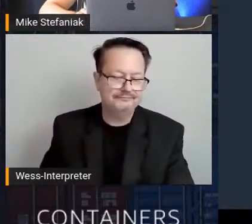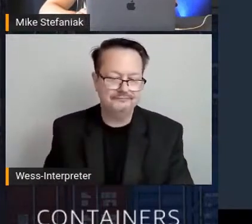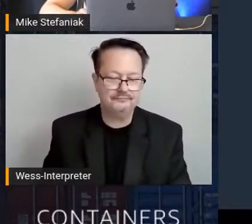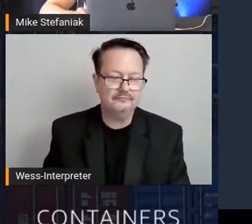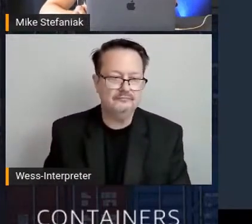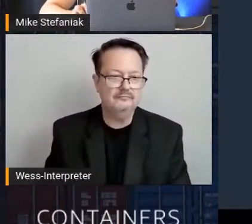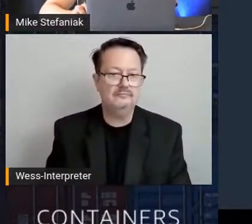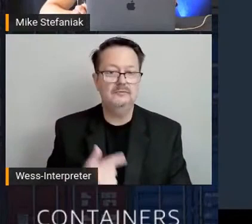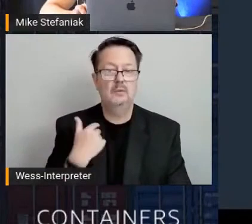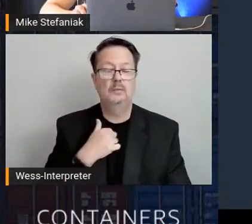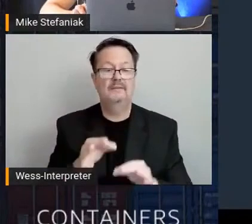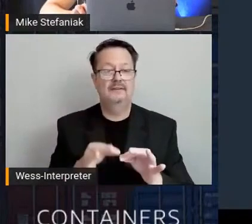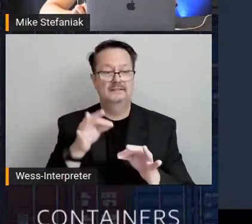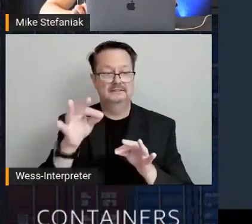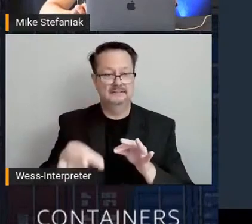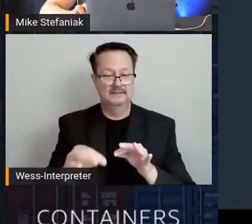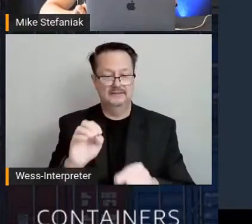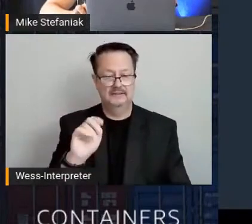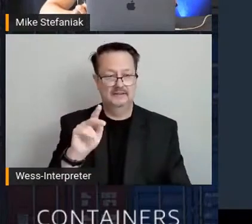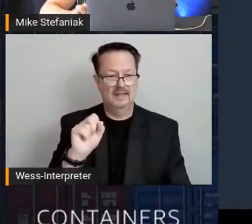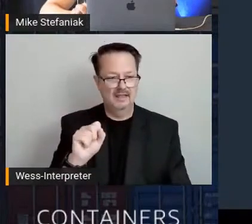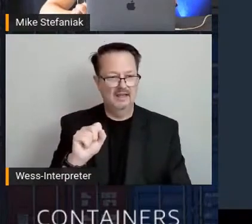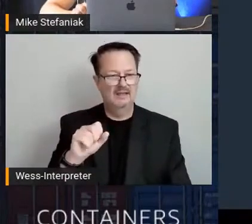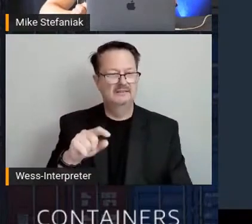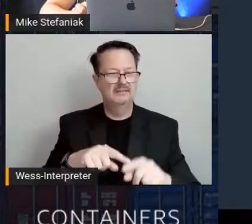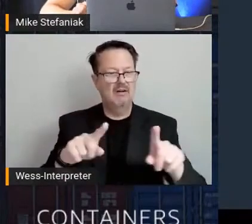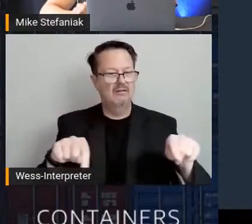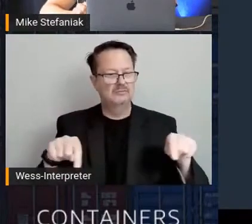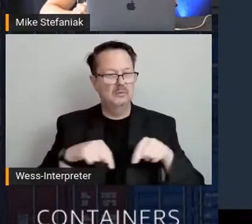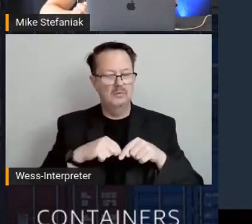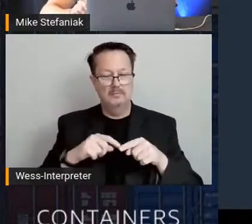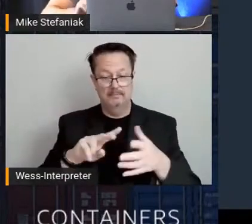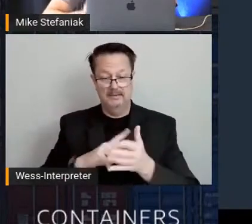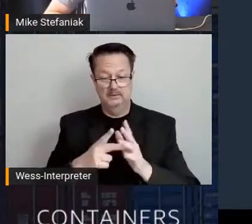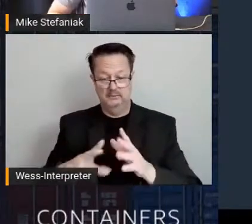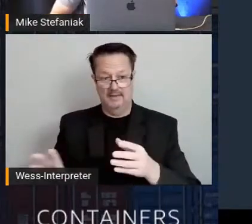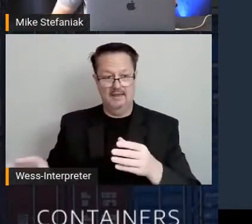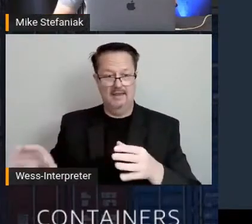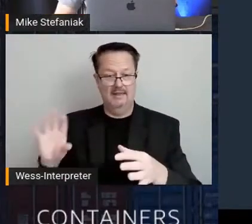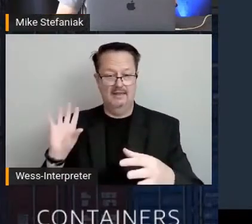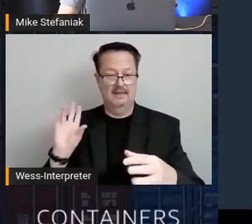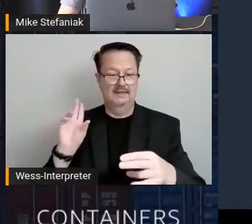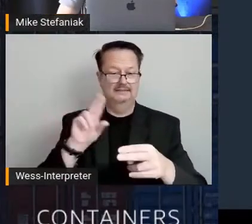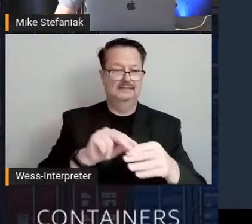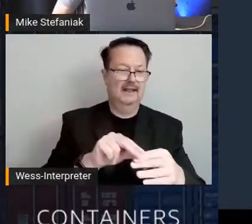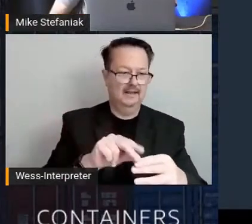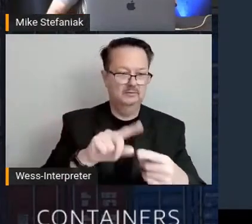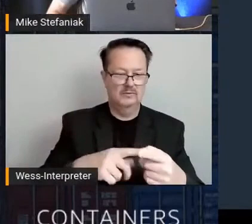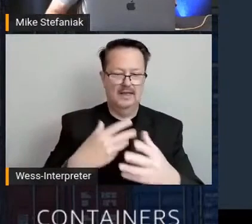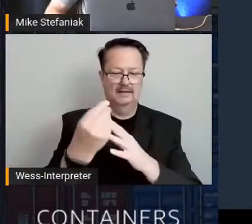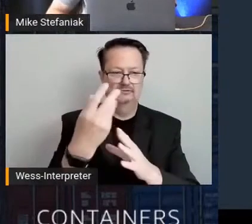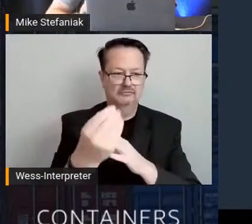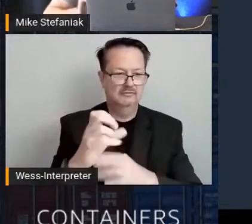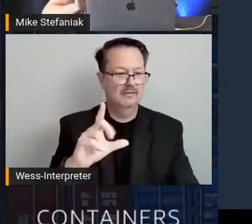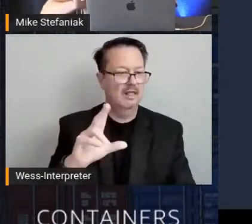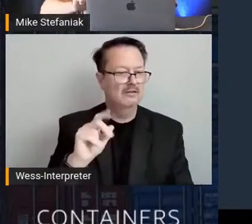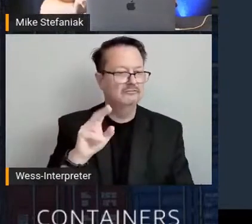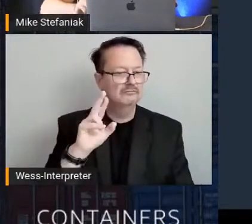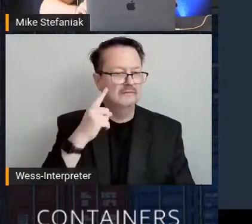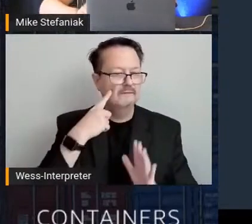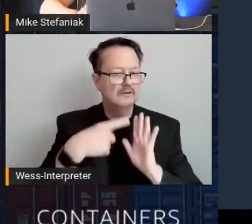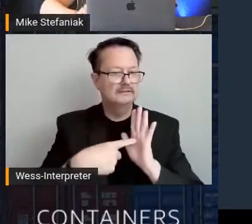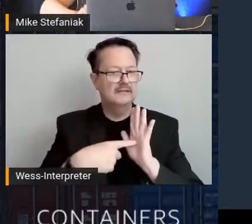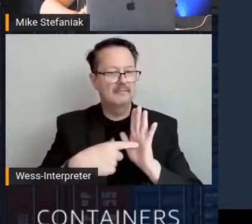We've extended the EKS console to actually enable you to attach to external clusters. So for example, any